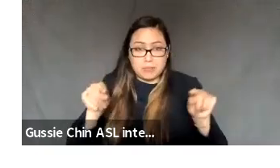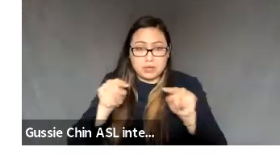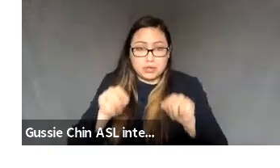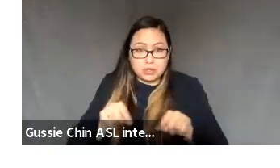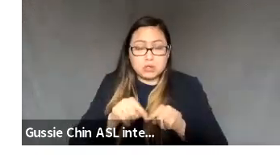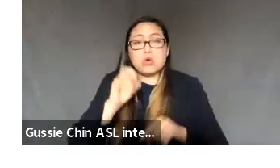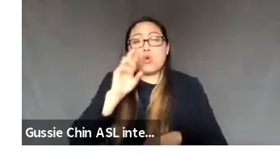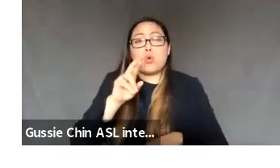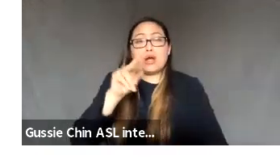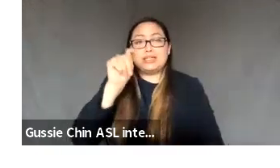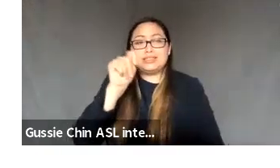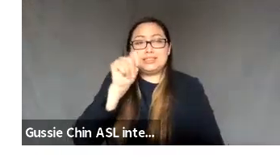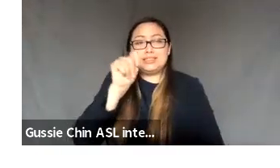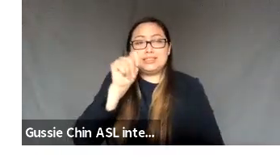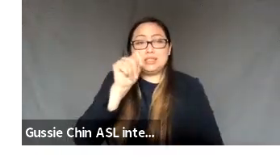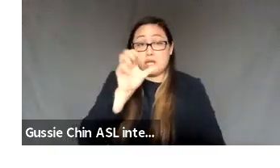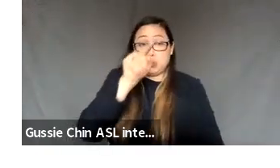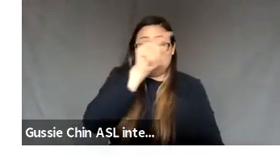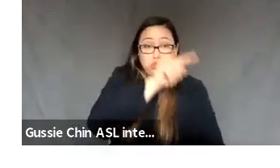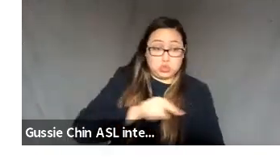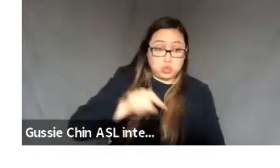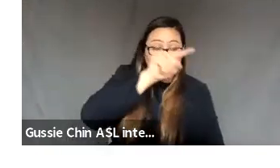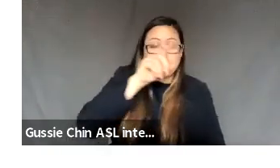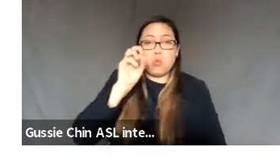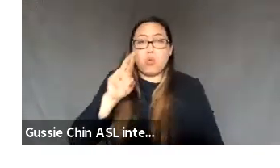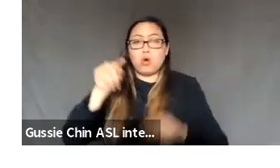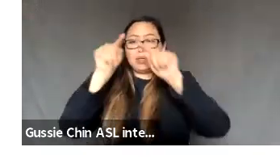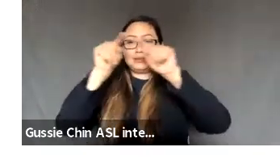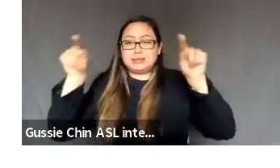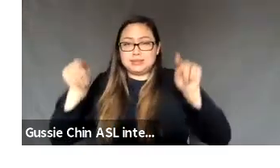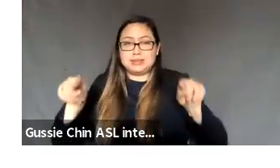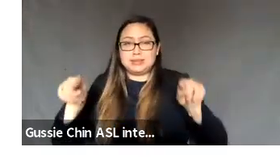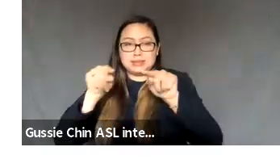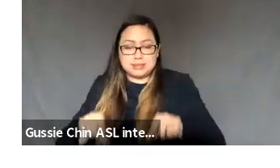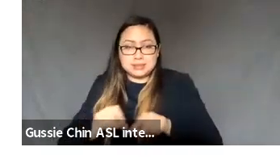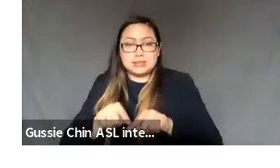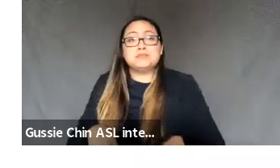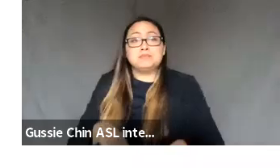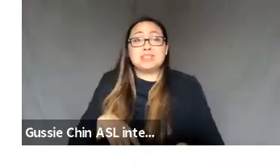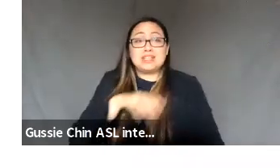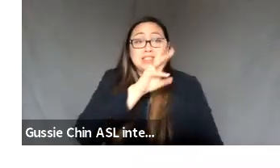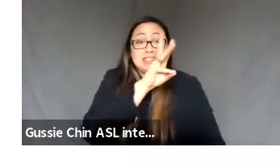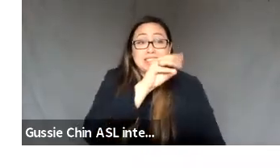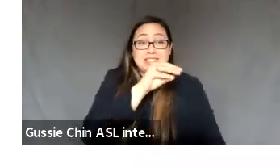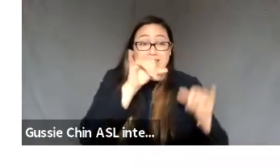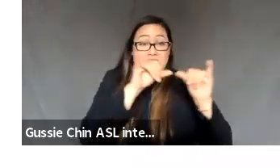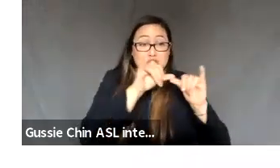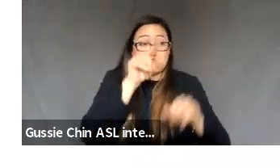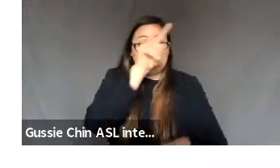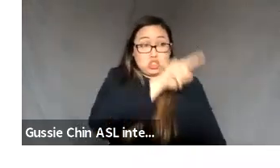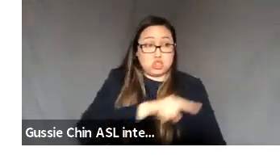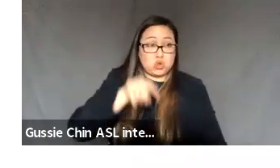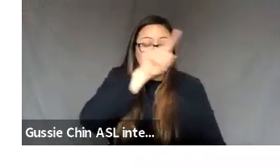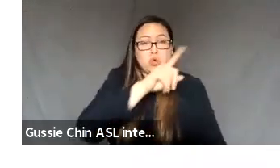a T-shaped space. Now, to keep in mind, that 60-inch circle, that's really just the